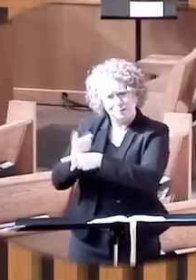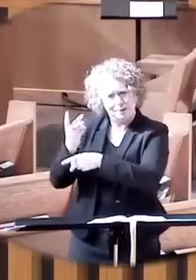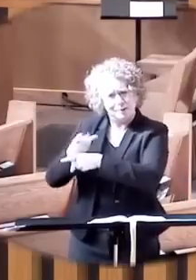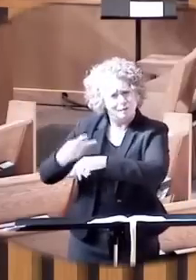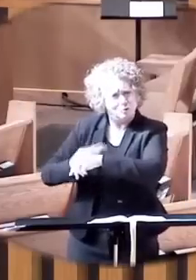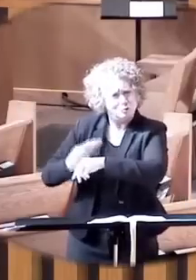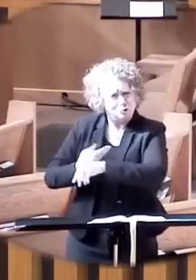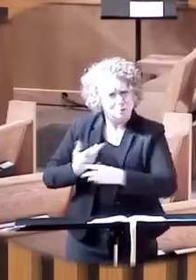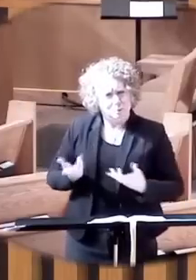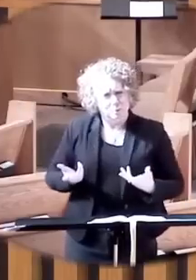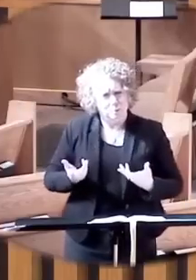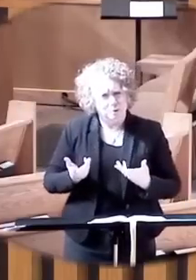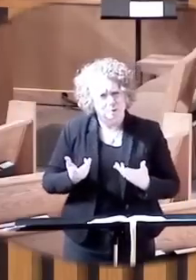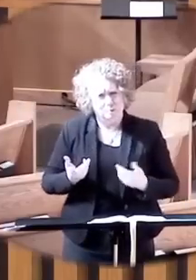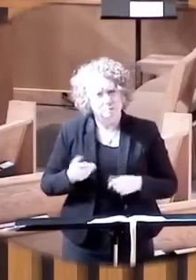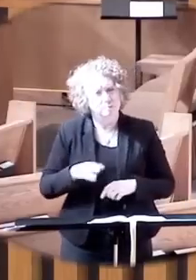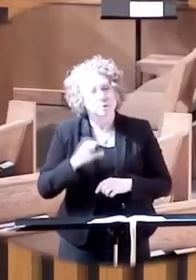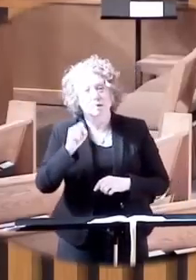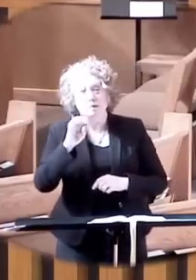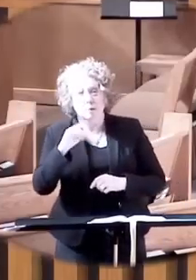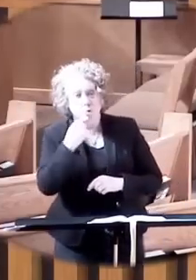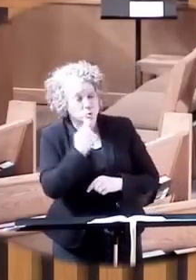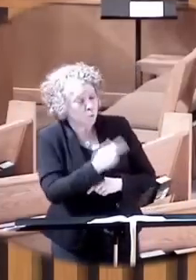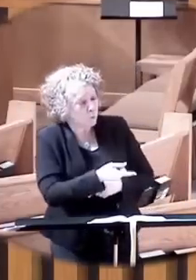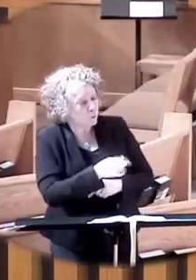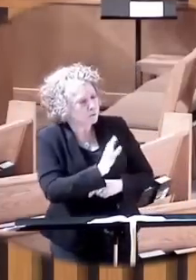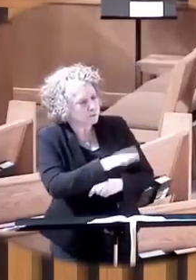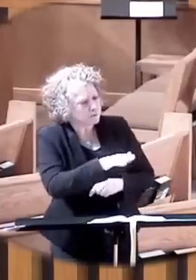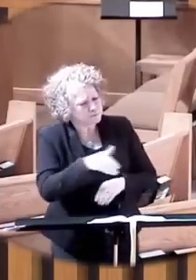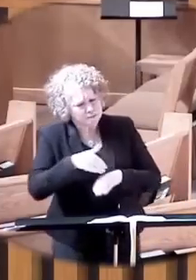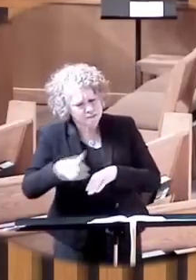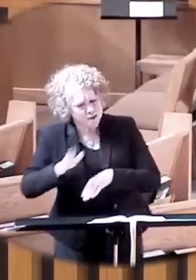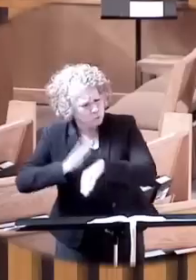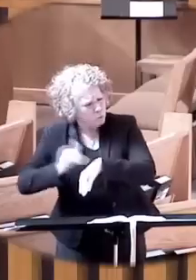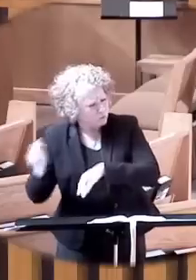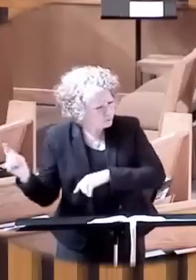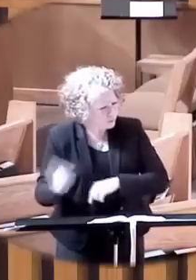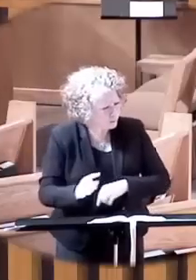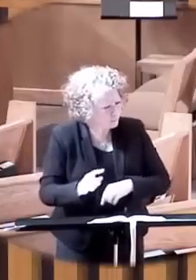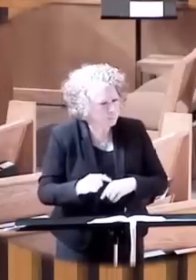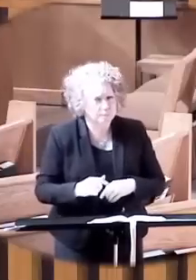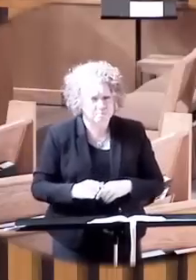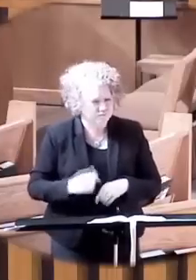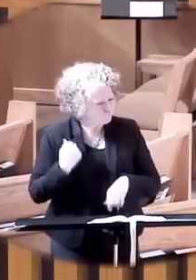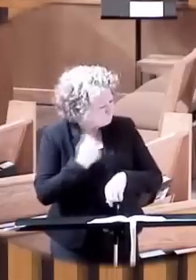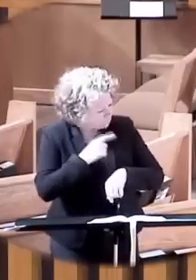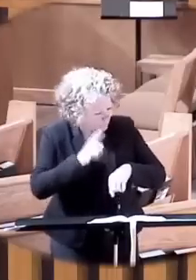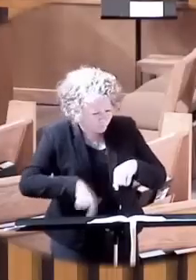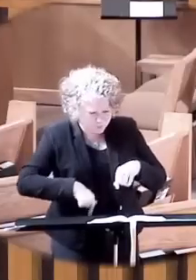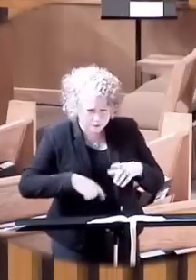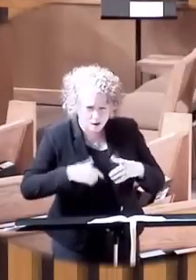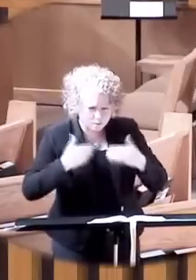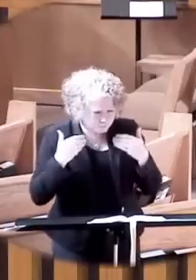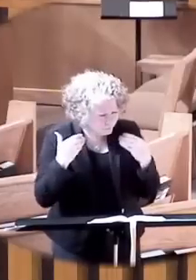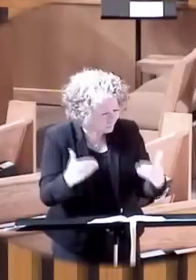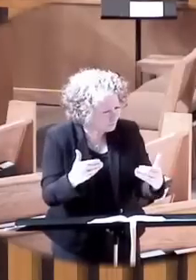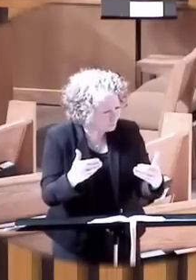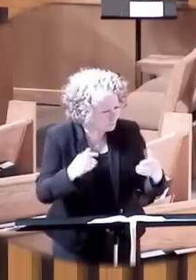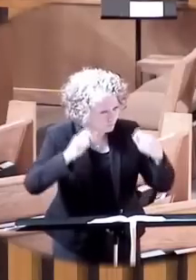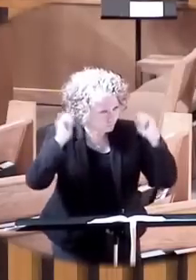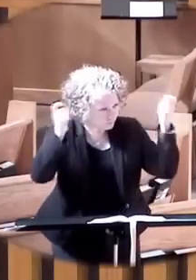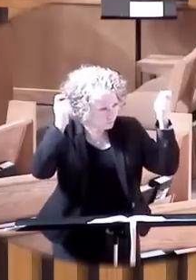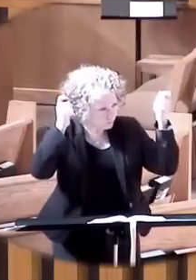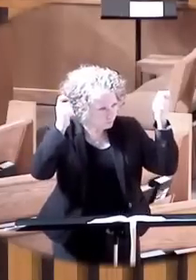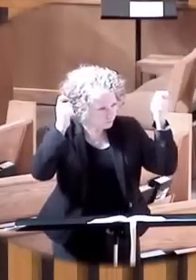Samuel said to Jesse, send for him. We will not begin the sacrificial banquet until he arrives